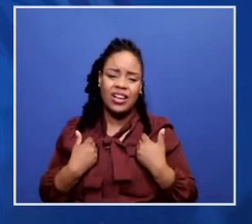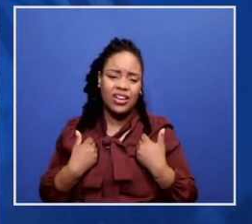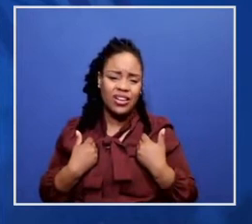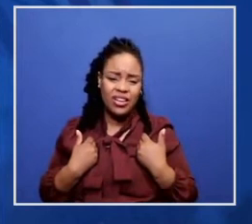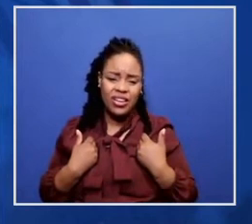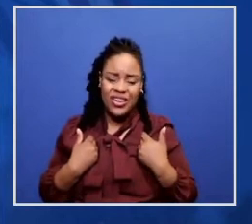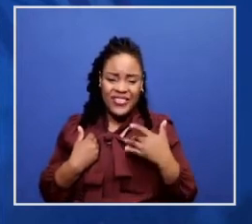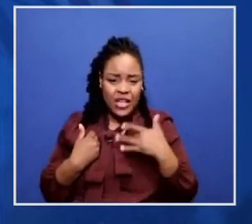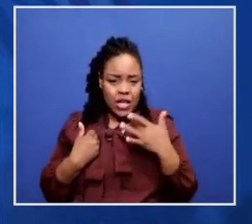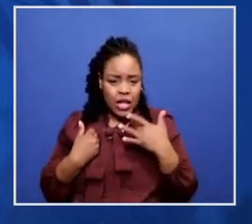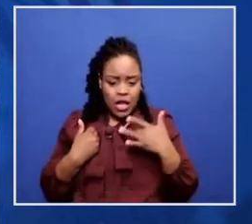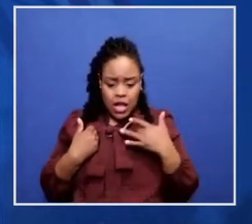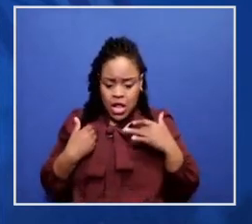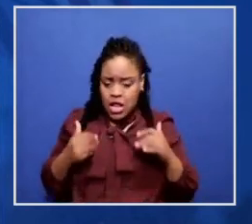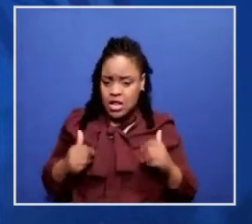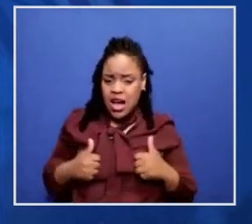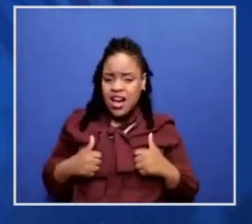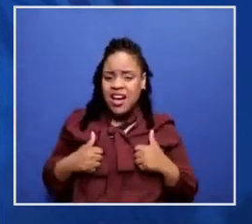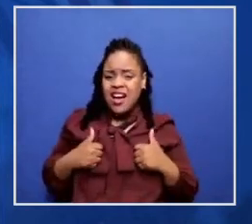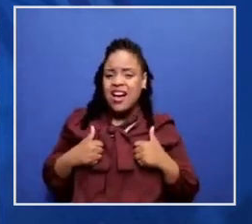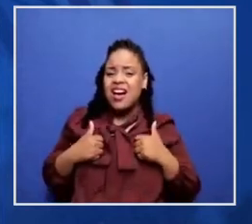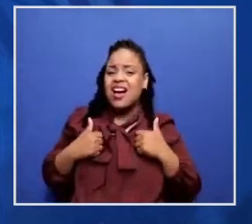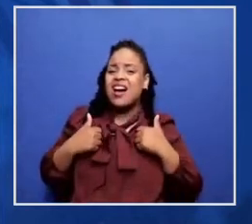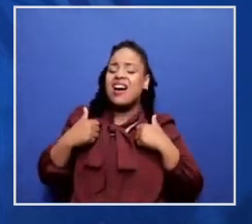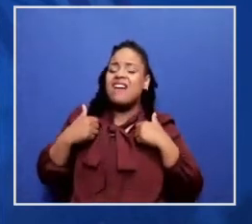life on a